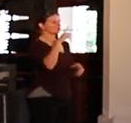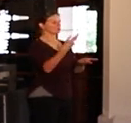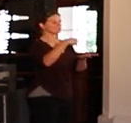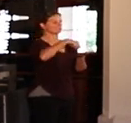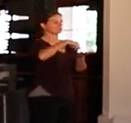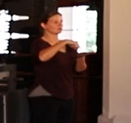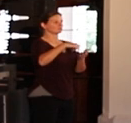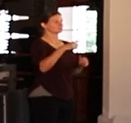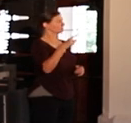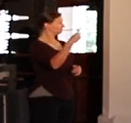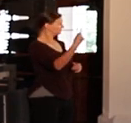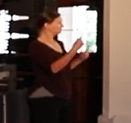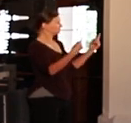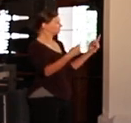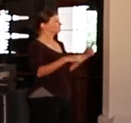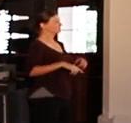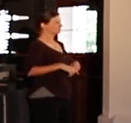up?